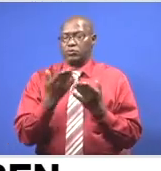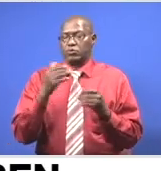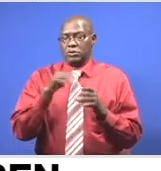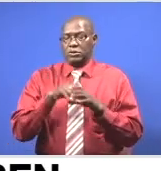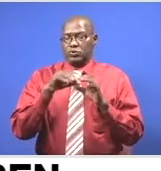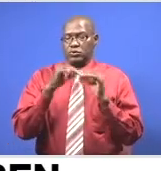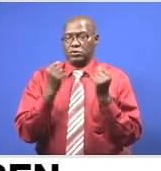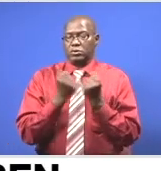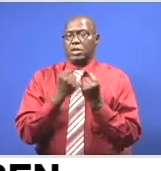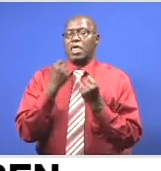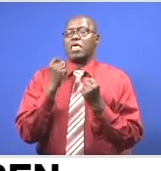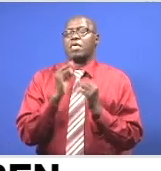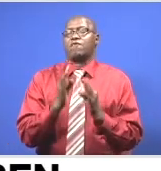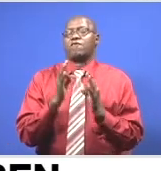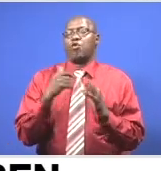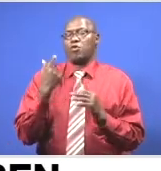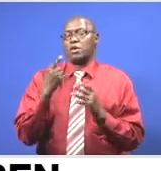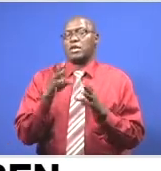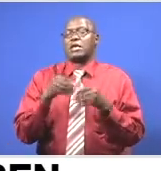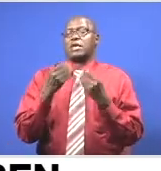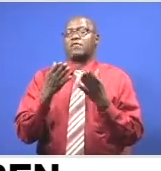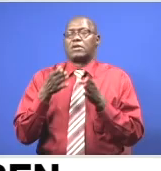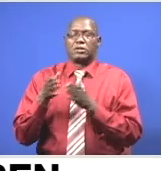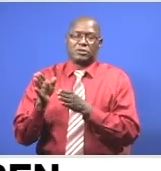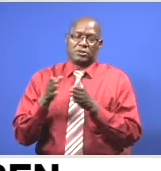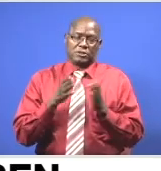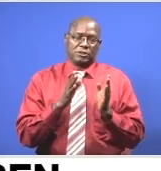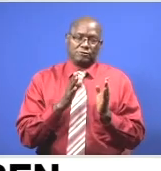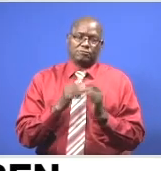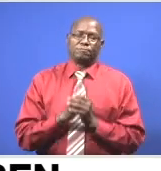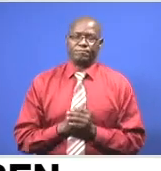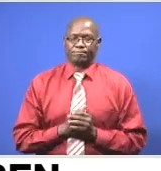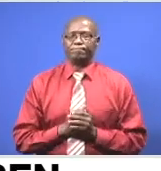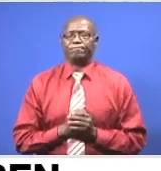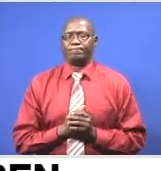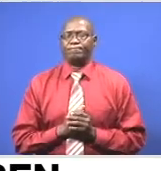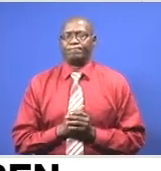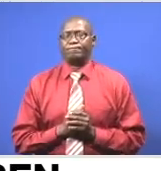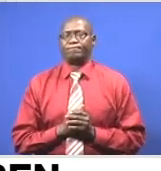if only they are given the chance. Dolly Mwirigimbovi for Hope TV.